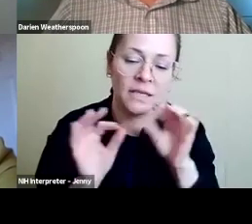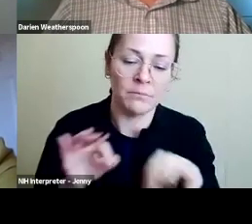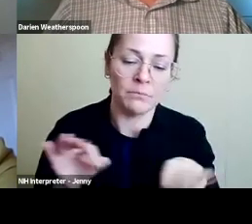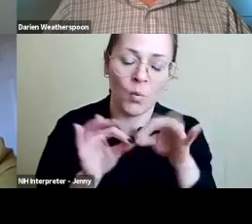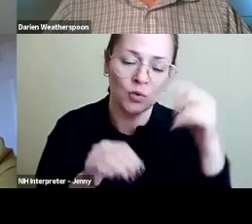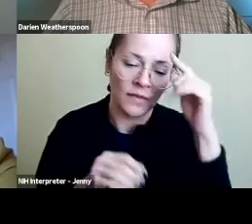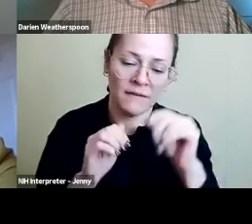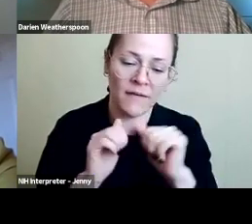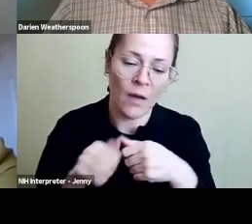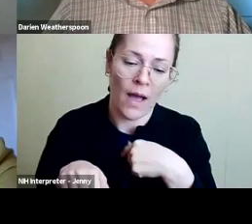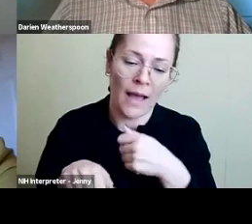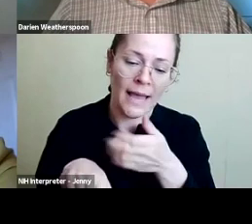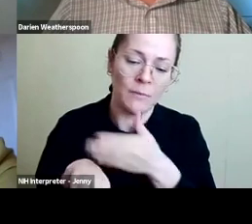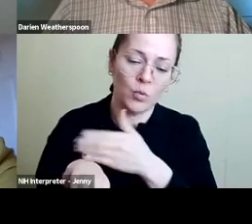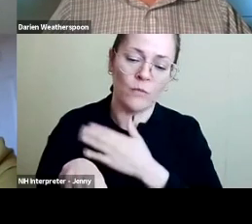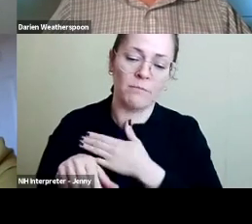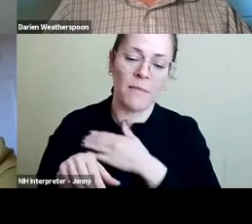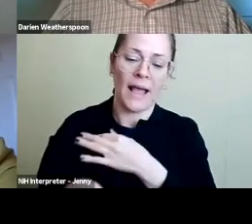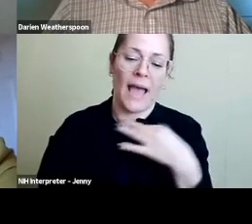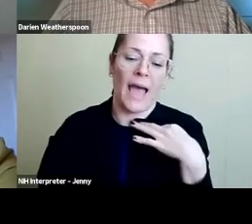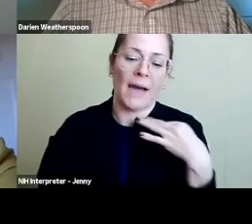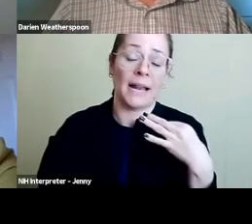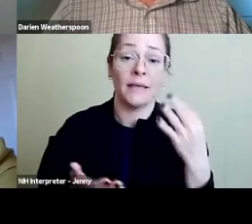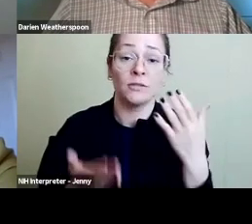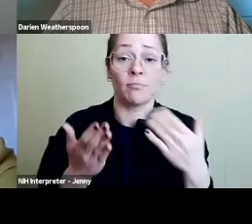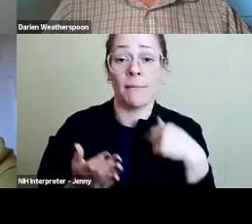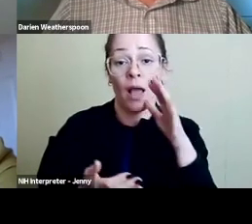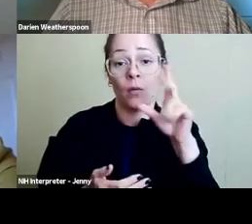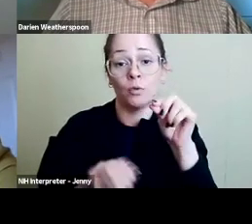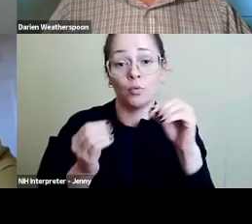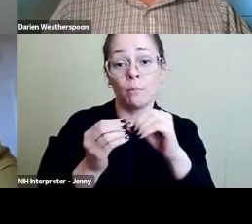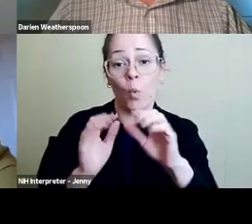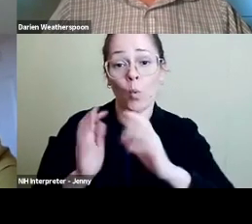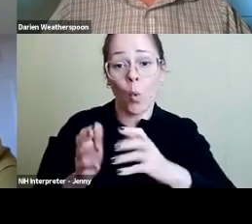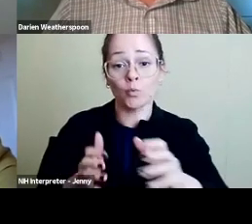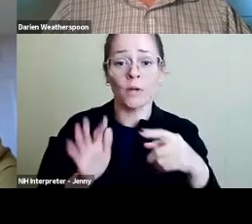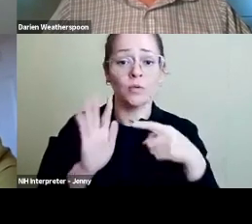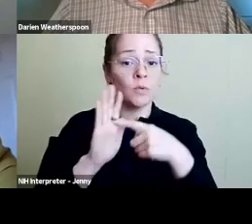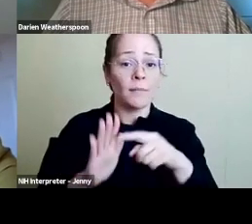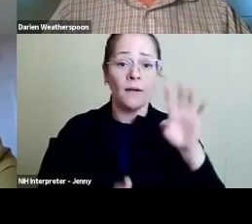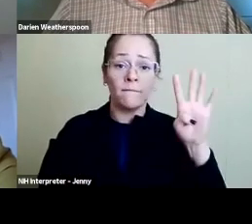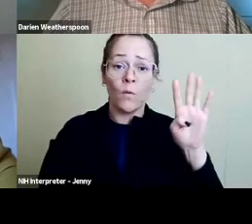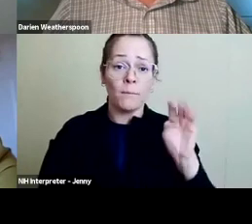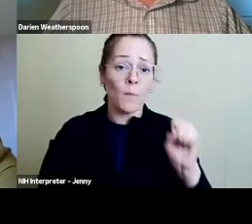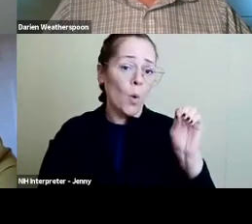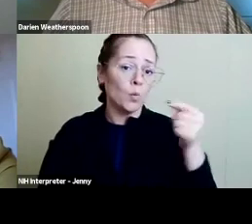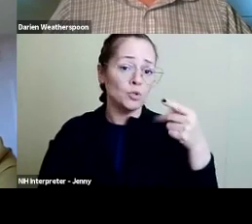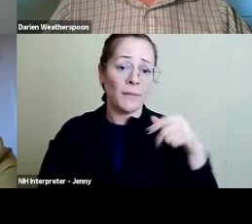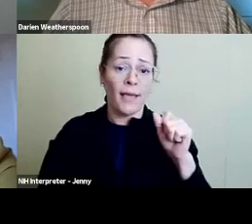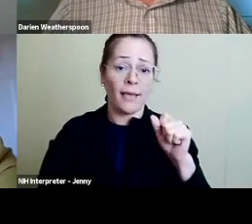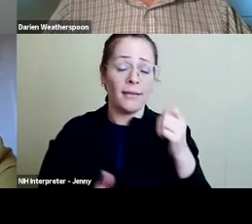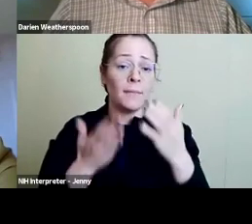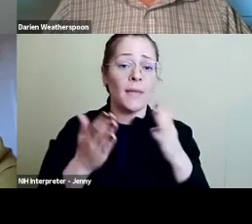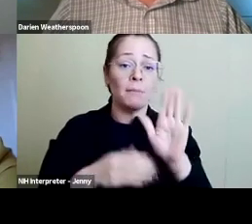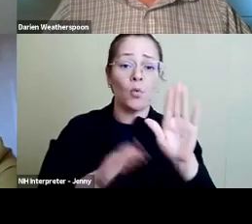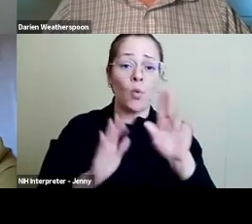my application, whether it be through, you know, additional coursework where you demonstrate that 4.0 GPA. You know, yeah, maybe your GPA